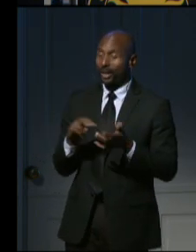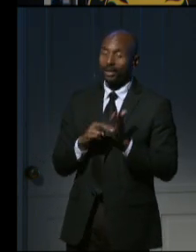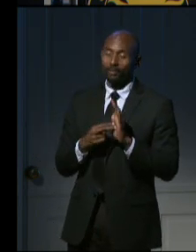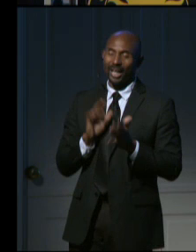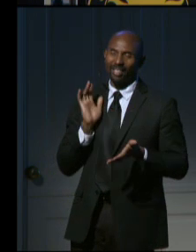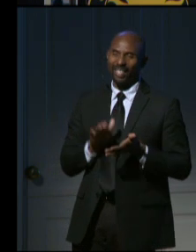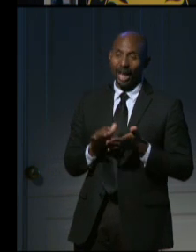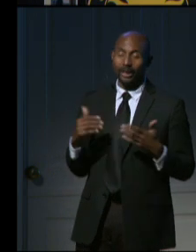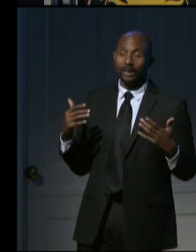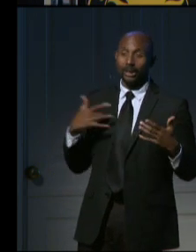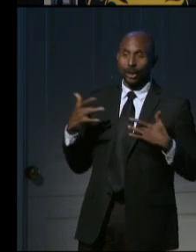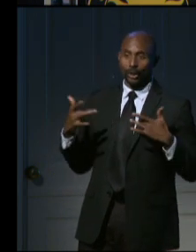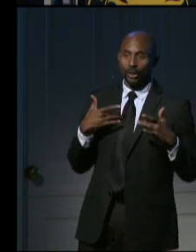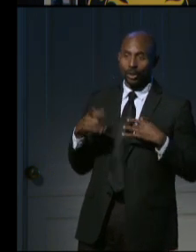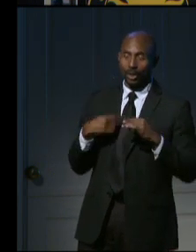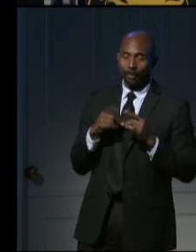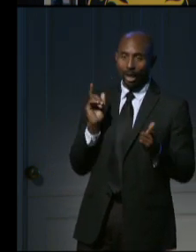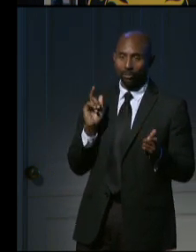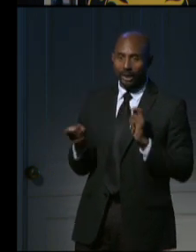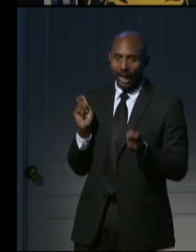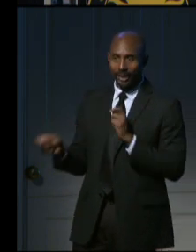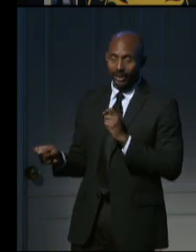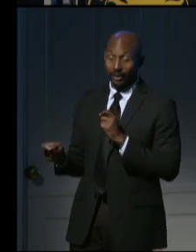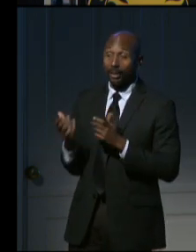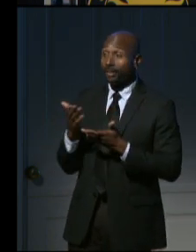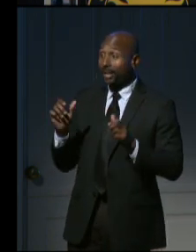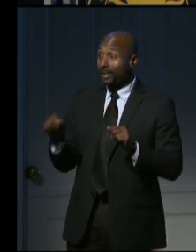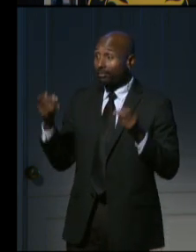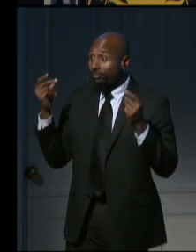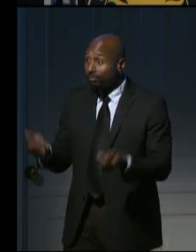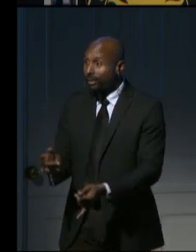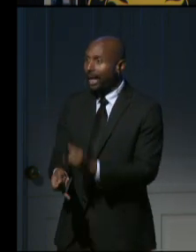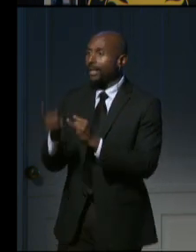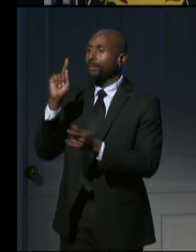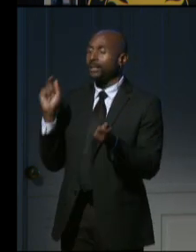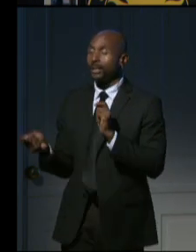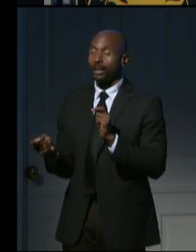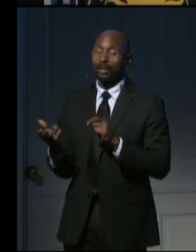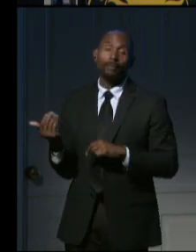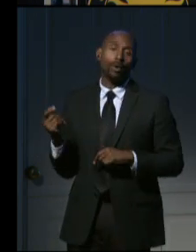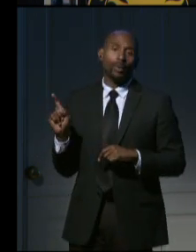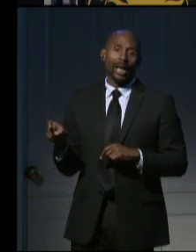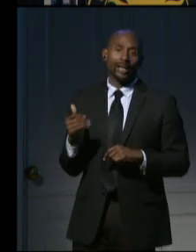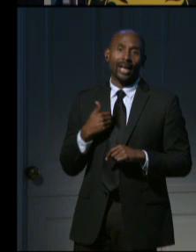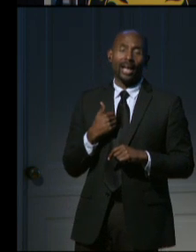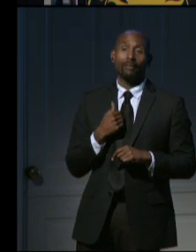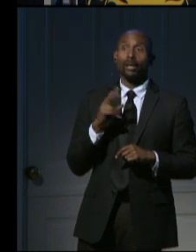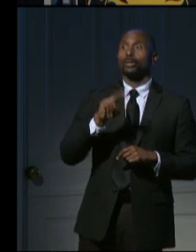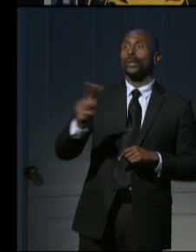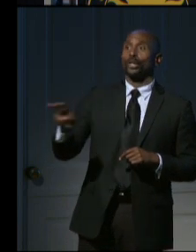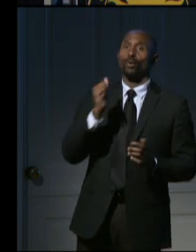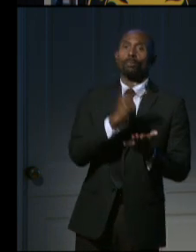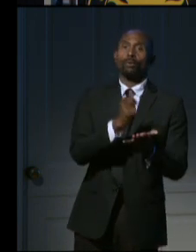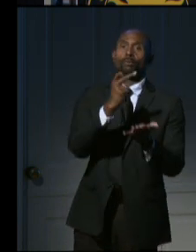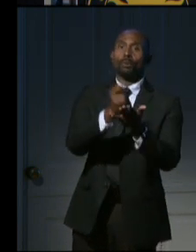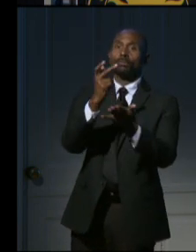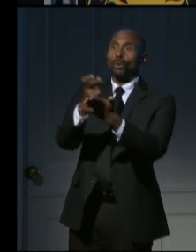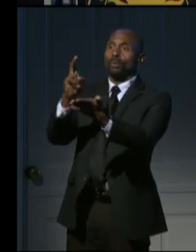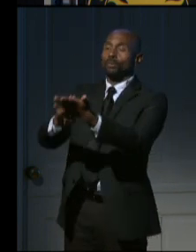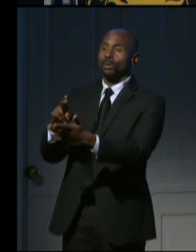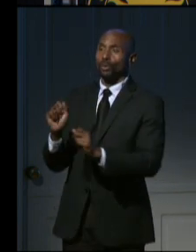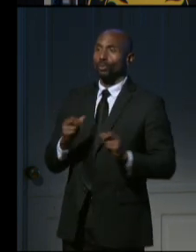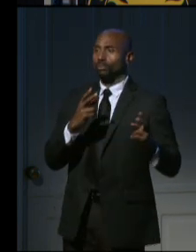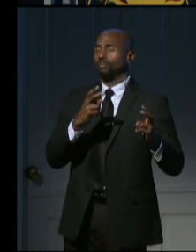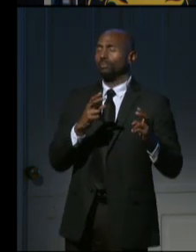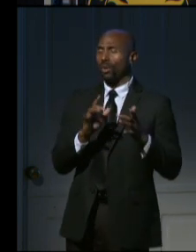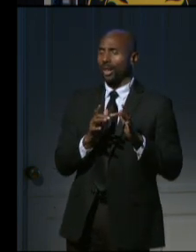fear about things can change right away. We used to have to go through 22 approvals to get something online. That's no longer